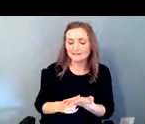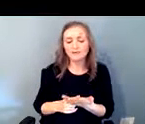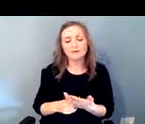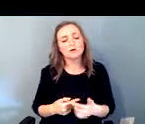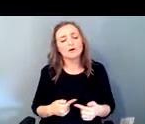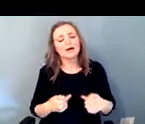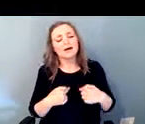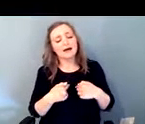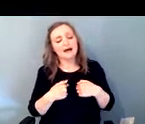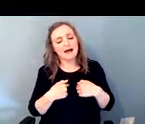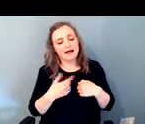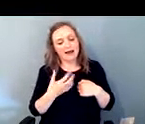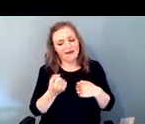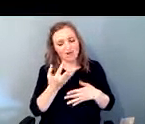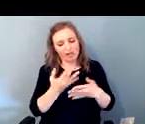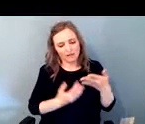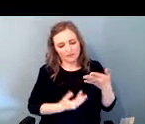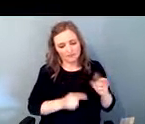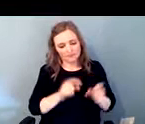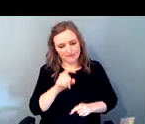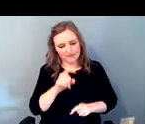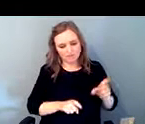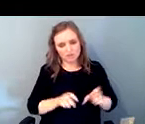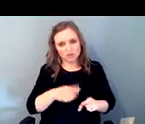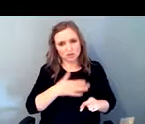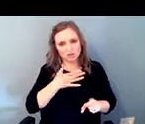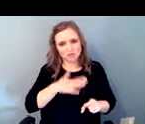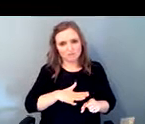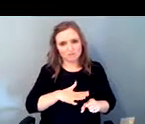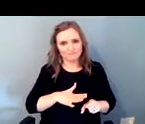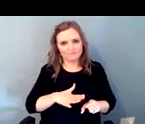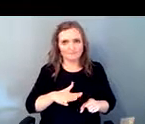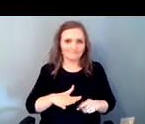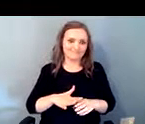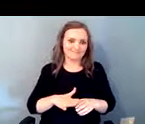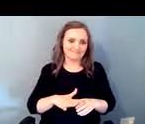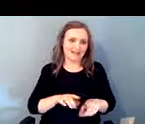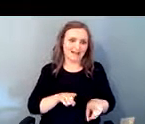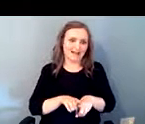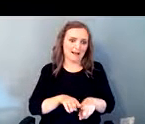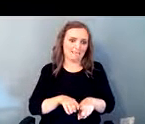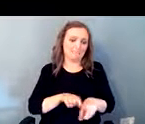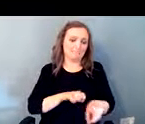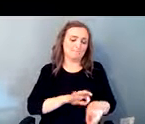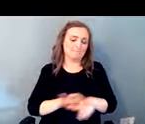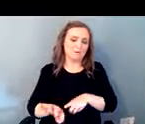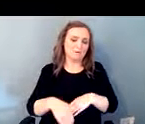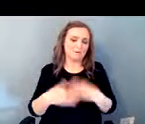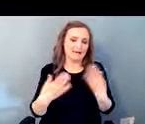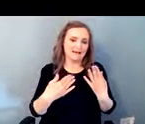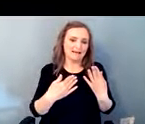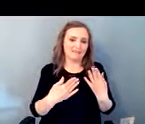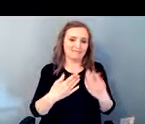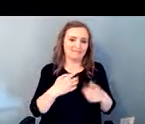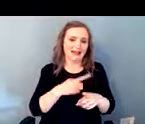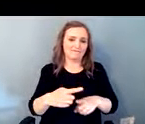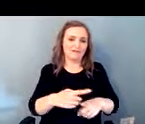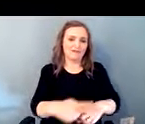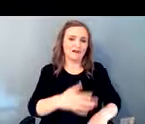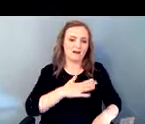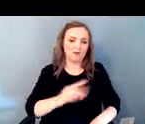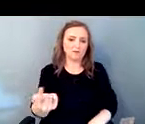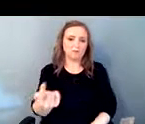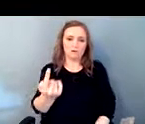who would like to come and have a chat with me most days of the week. And if we lived in an